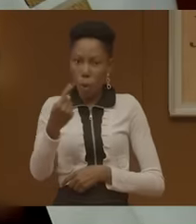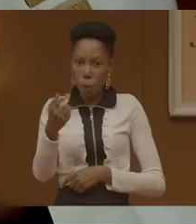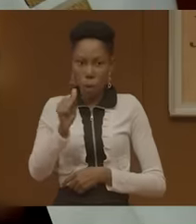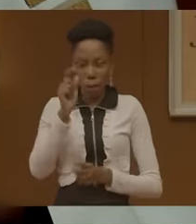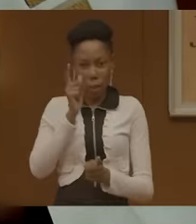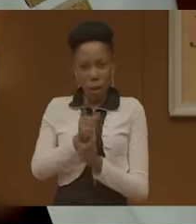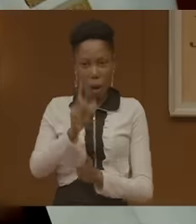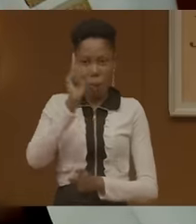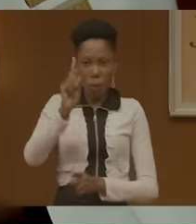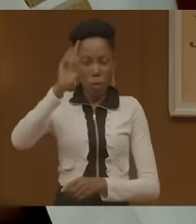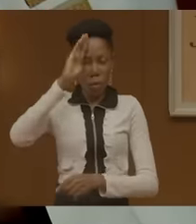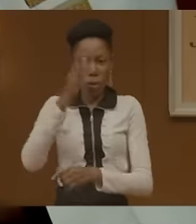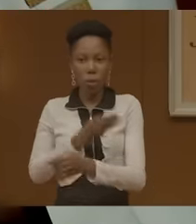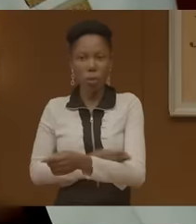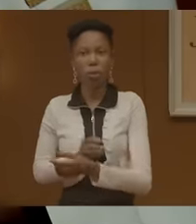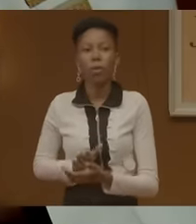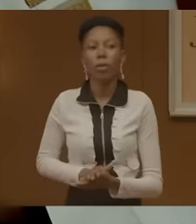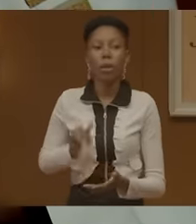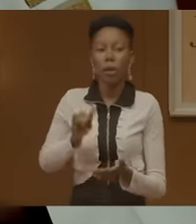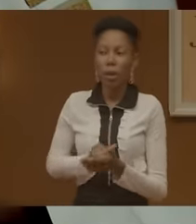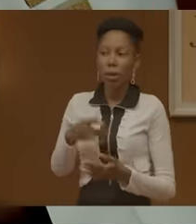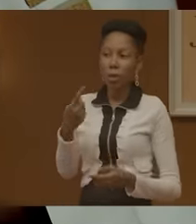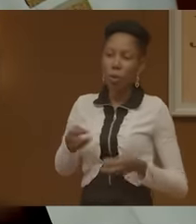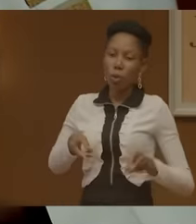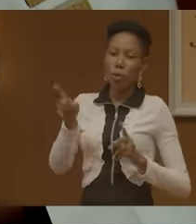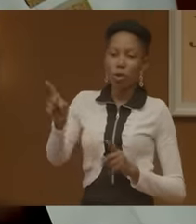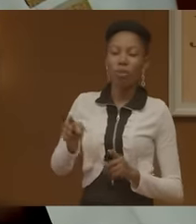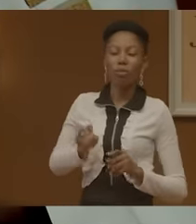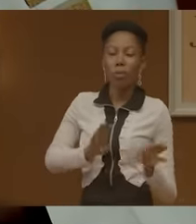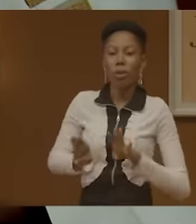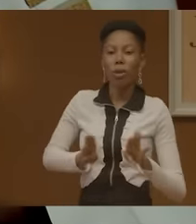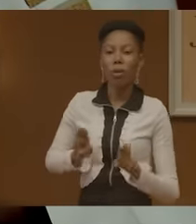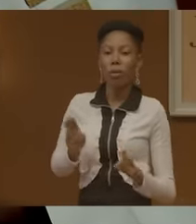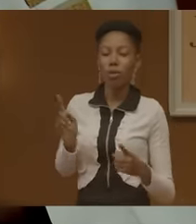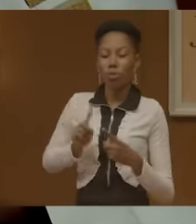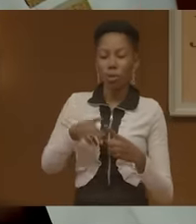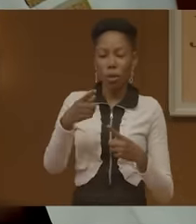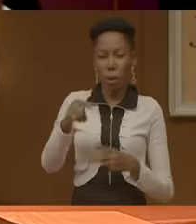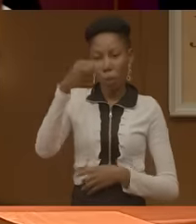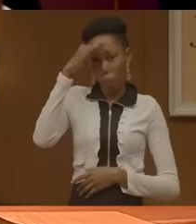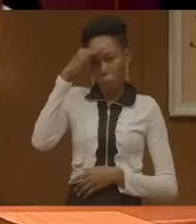that particular song. Yes. And the way you treat the boy. That is it.